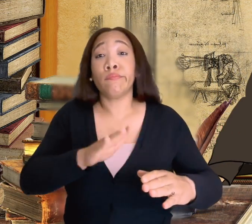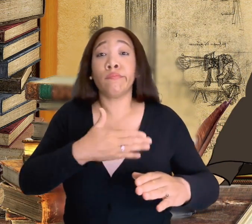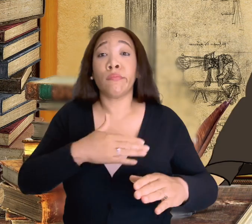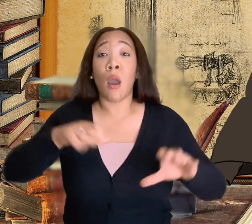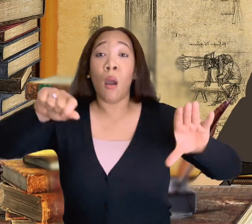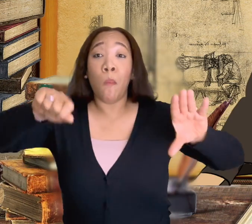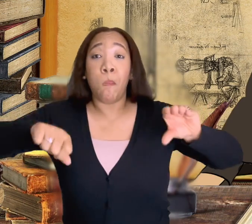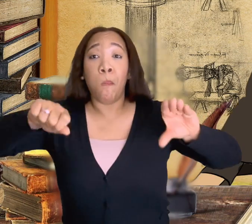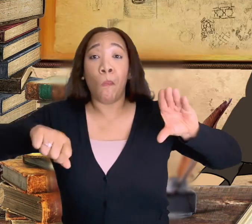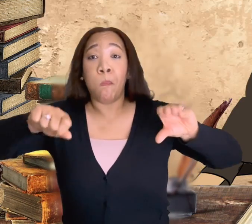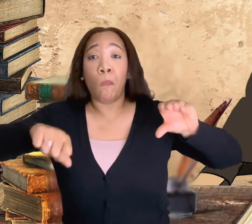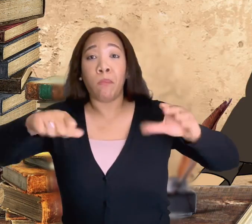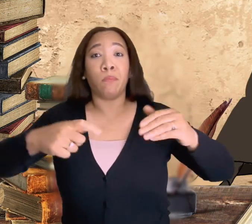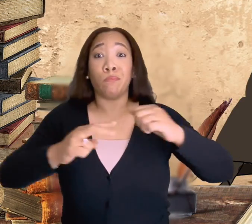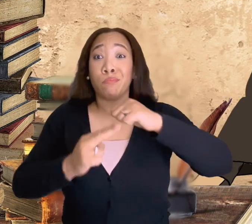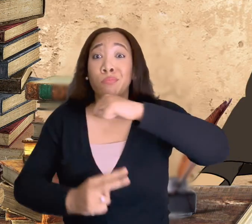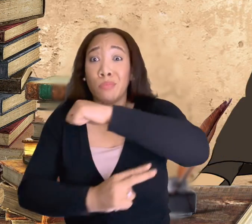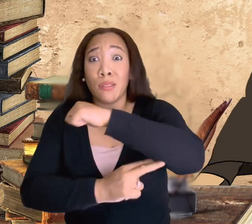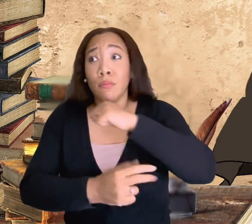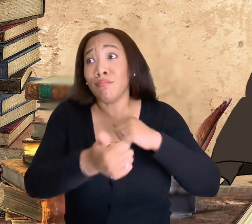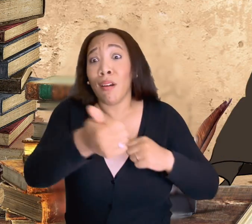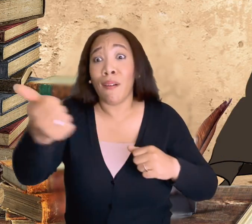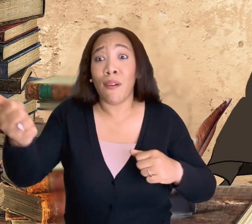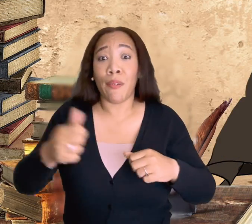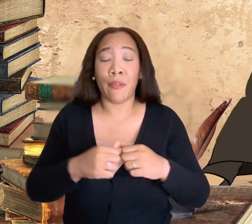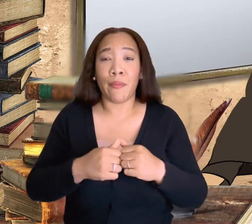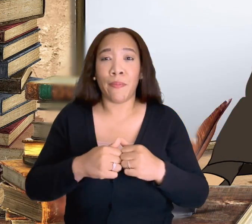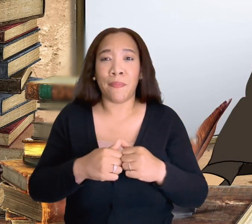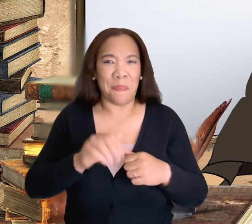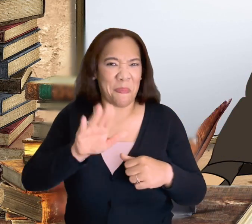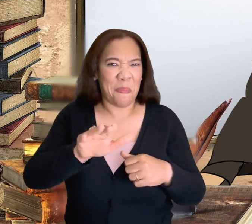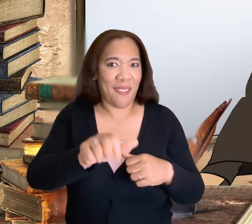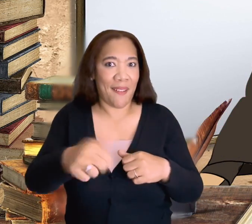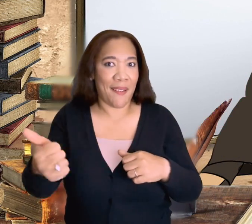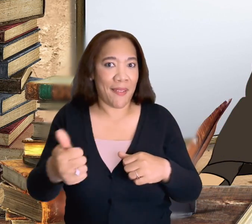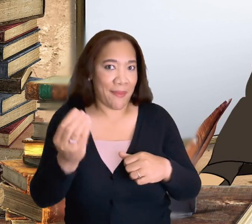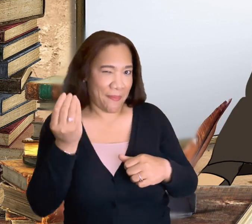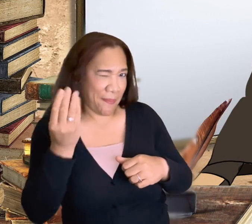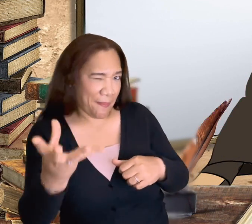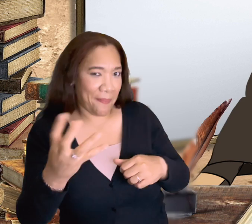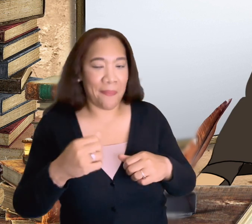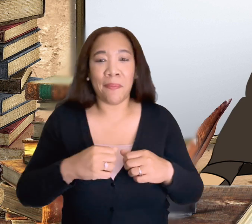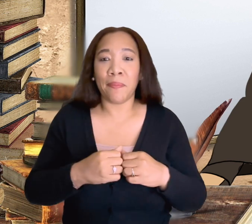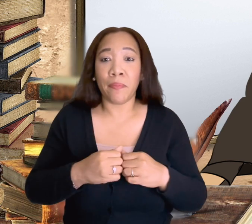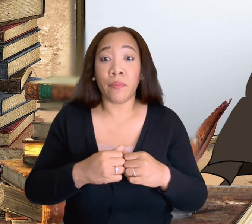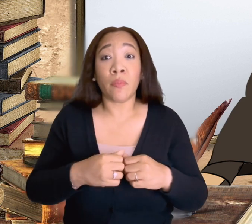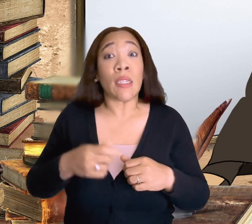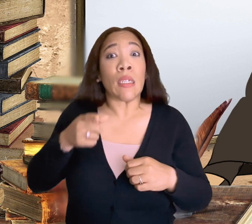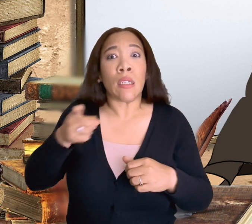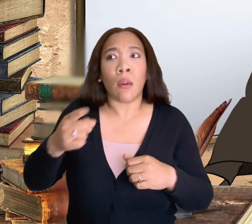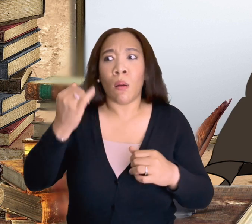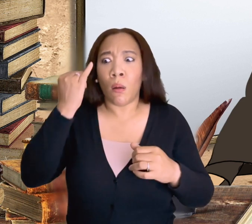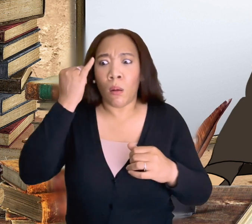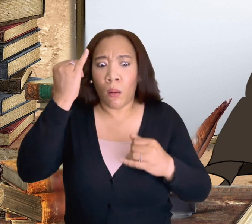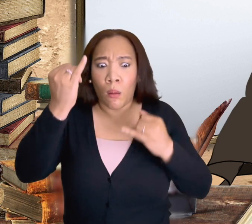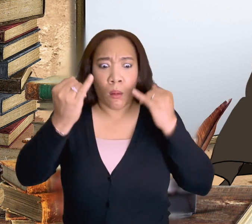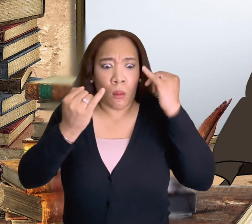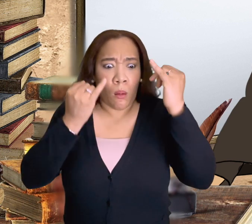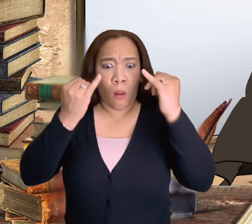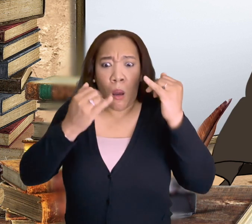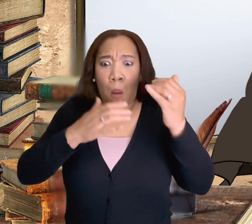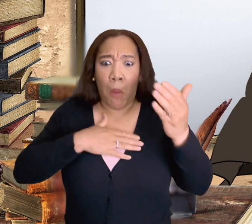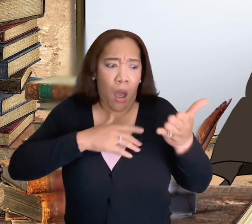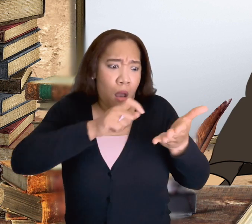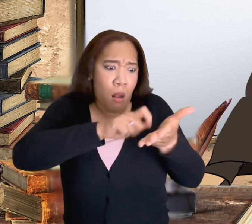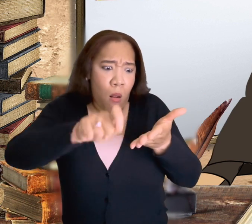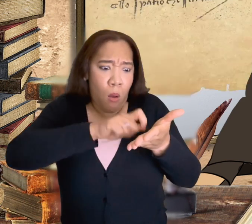bridges, and more. Here's an interesting fact. Leonardo was so concerned that someone would copy his ideas